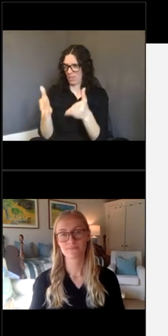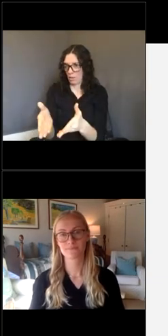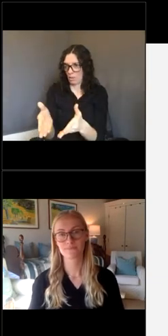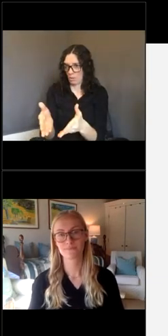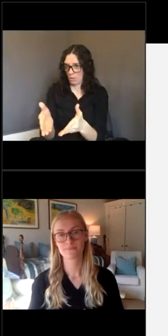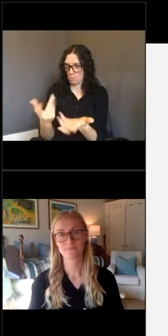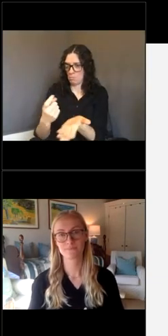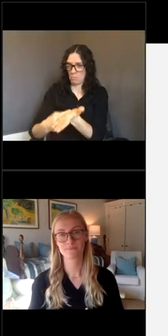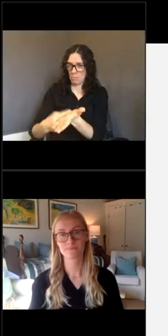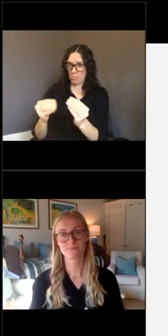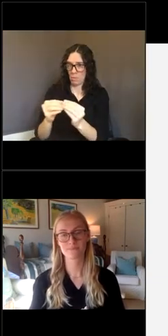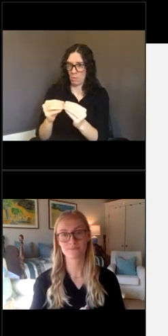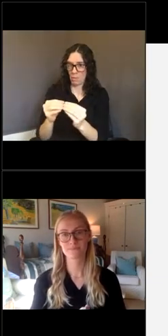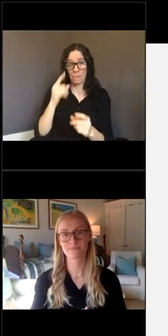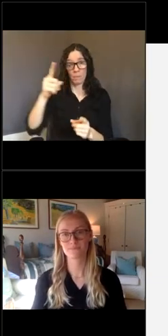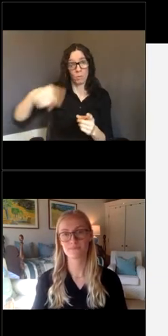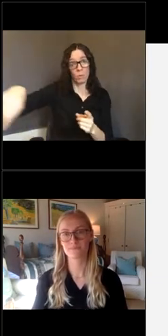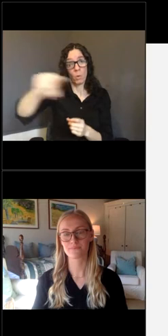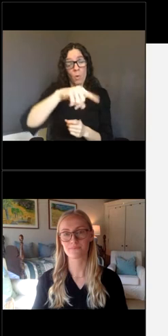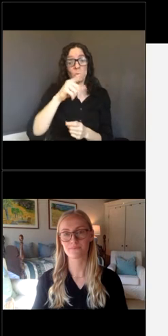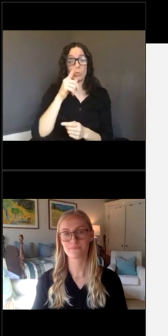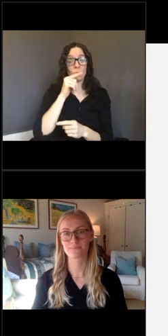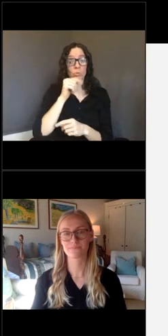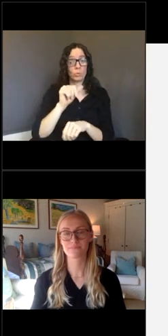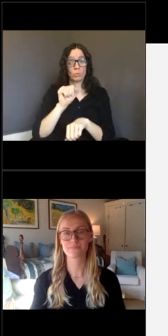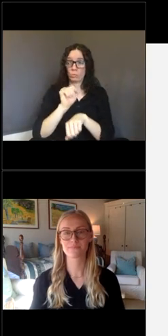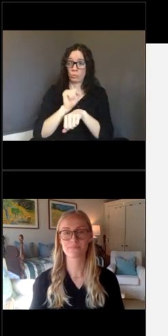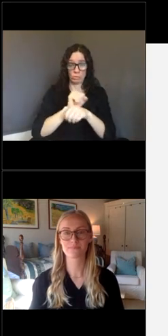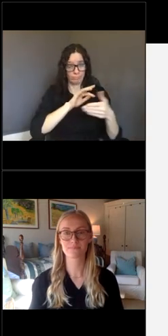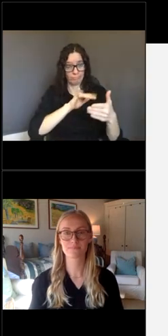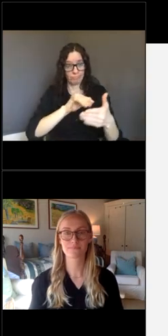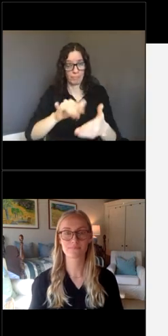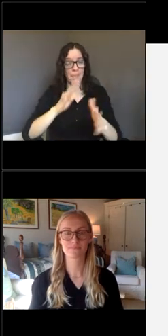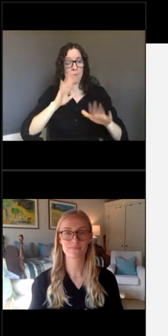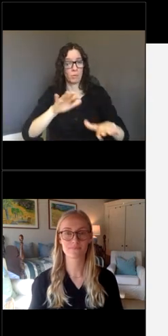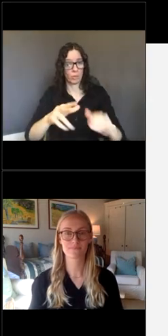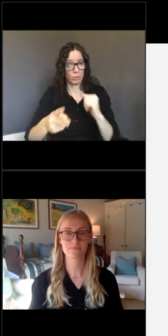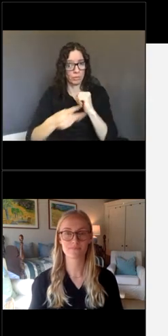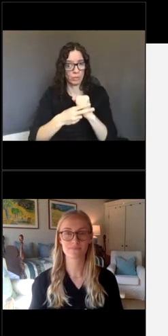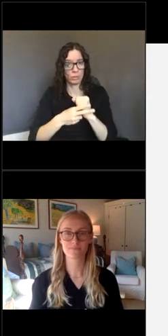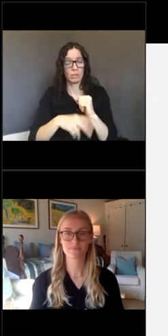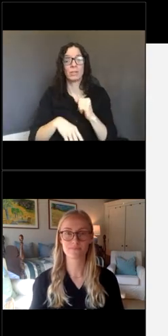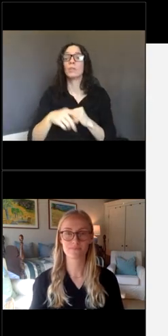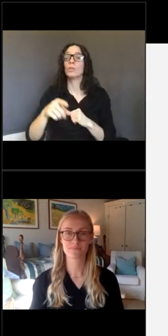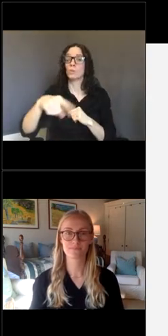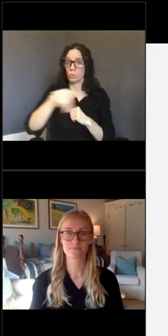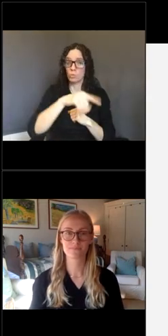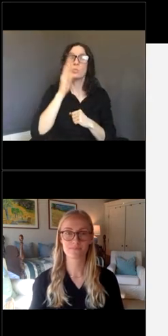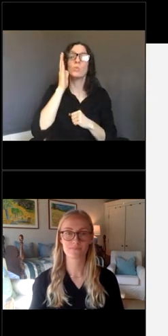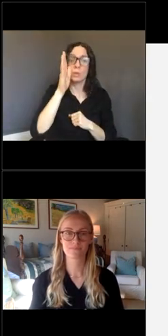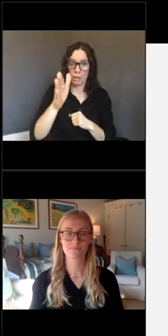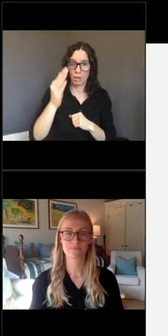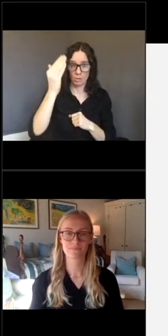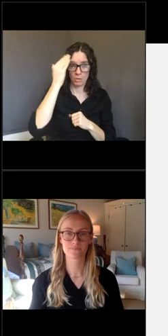in the science of marine conservation, you will know that